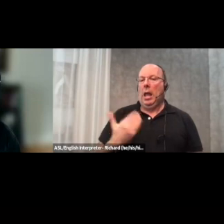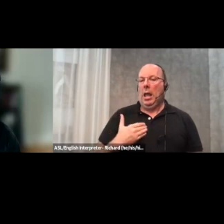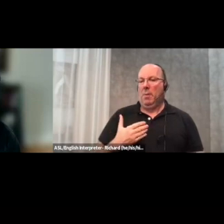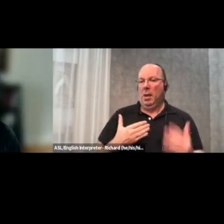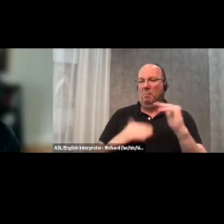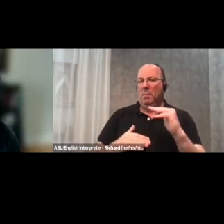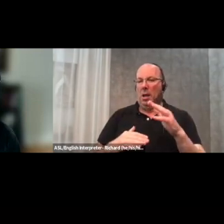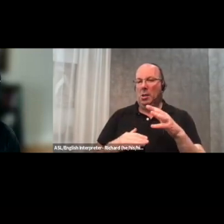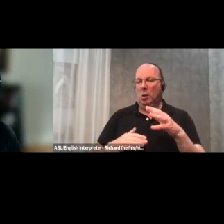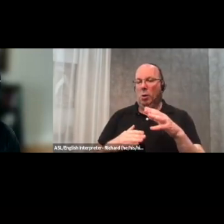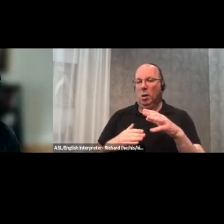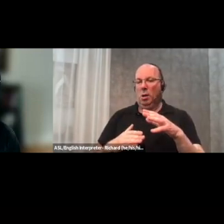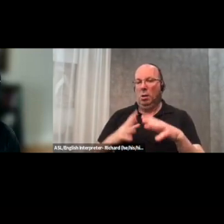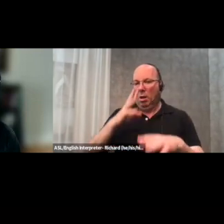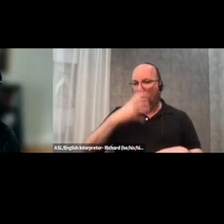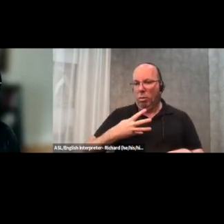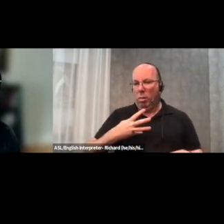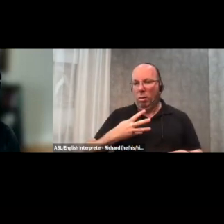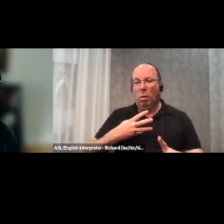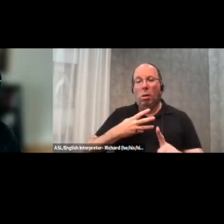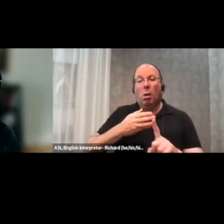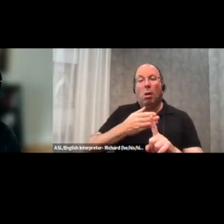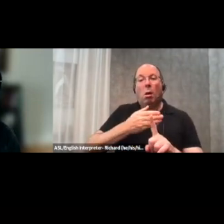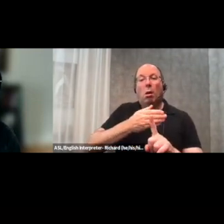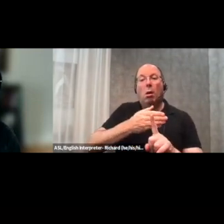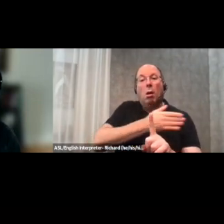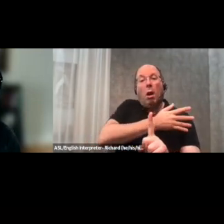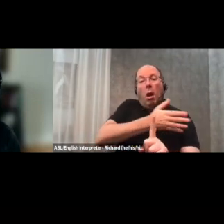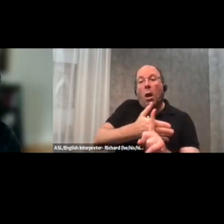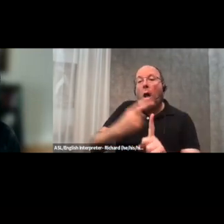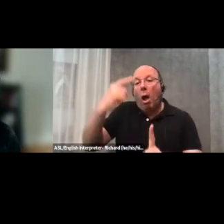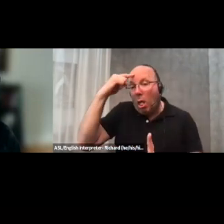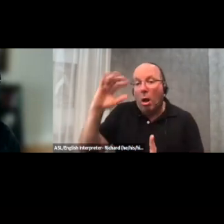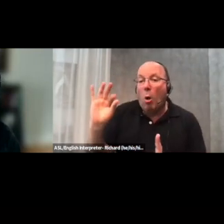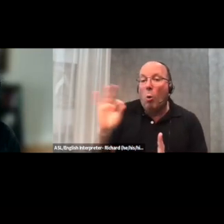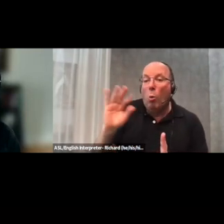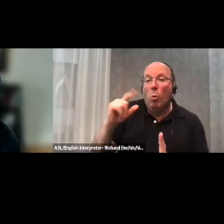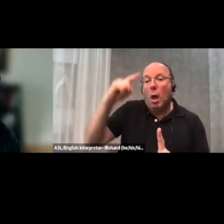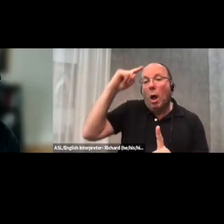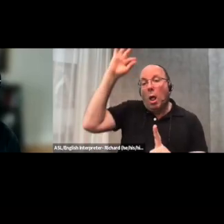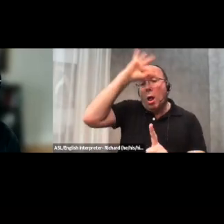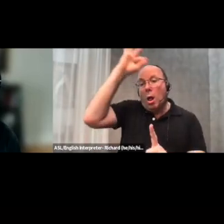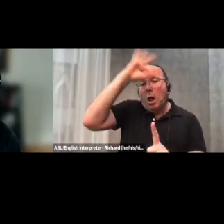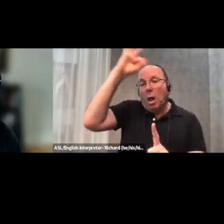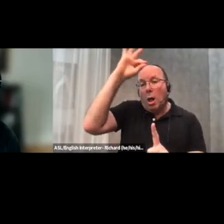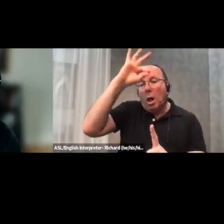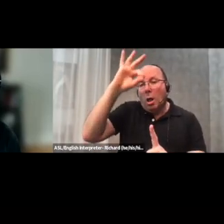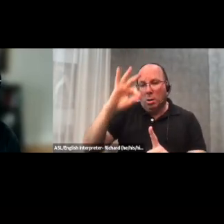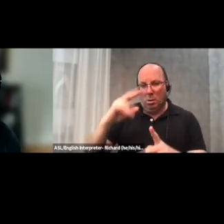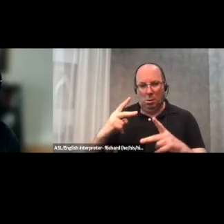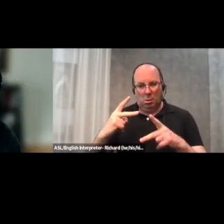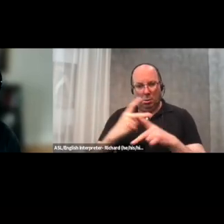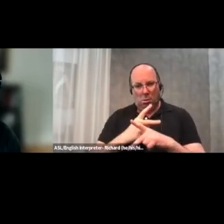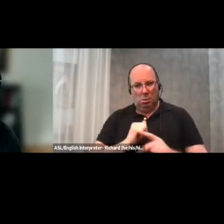that they were not initially aware of that you accidentally violate. So it's also important to keep yourself in mind in that